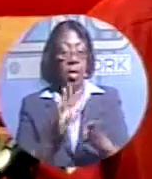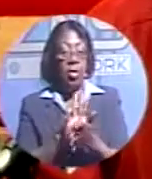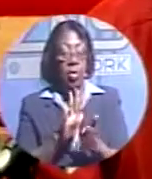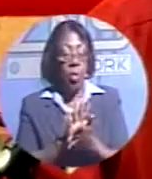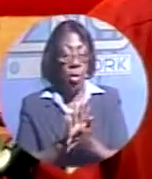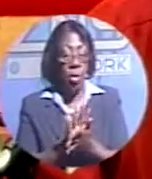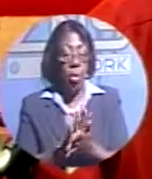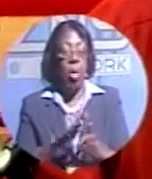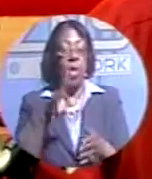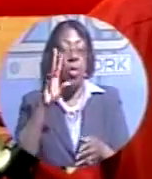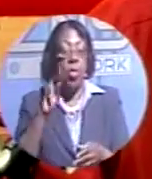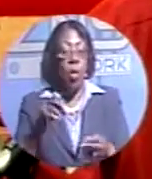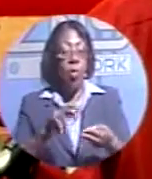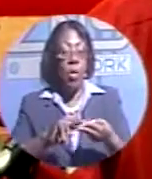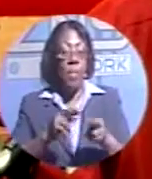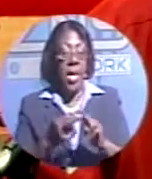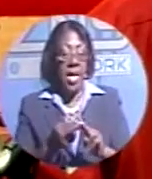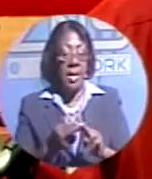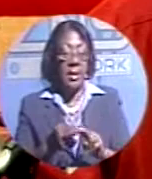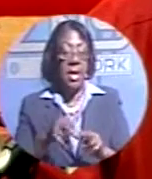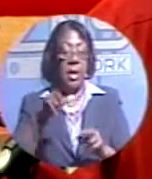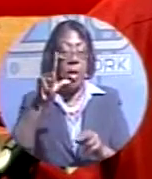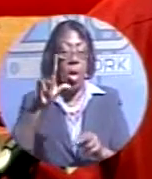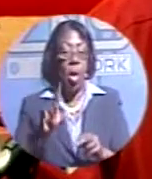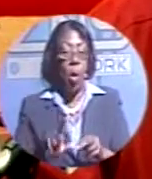School in Andros. As a result,